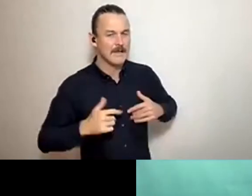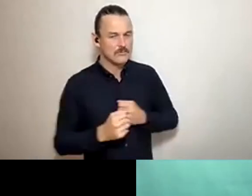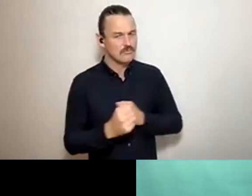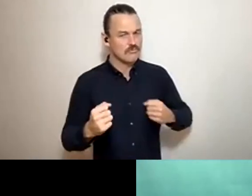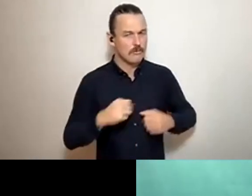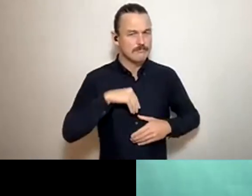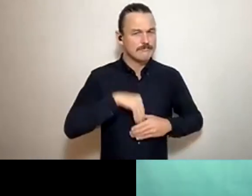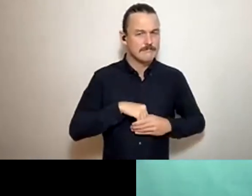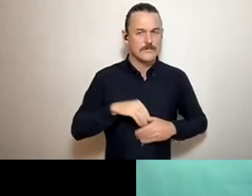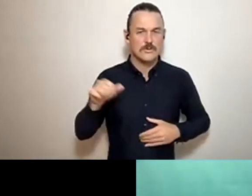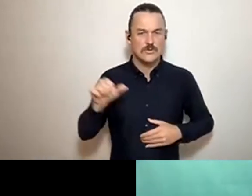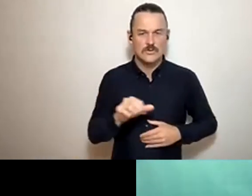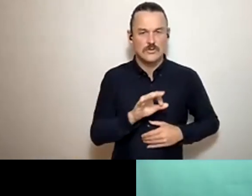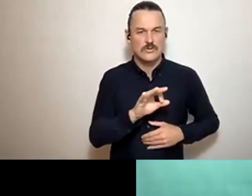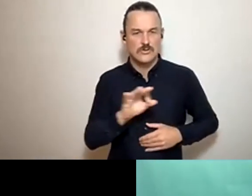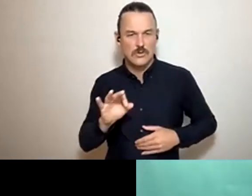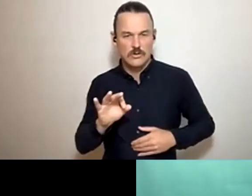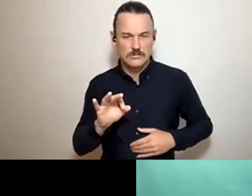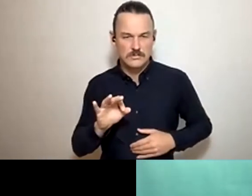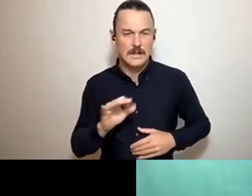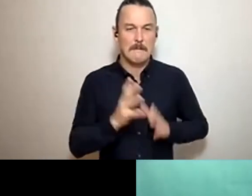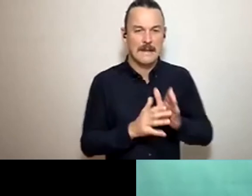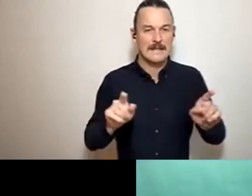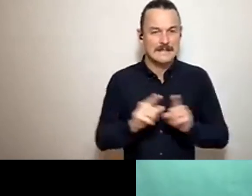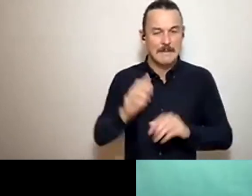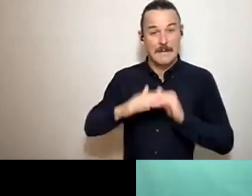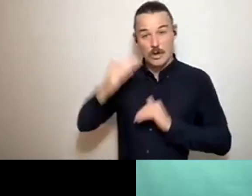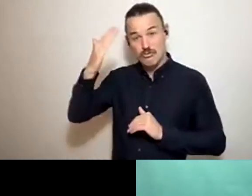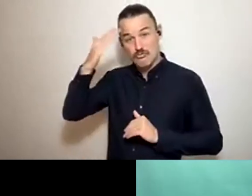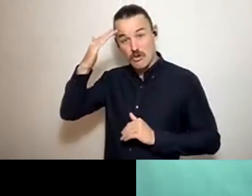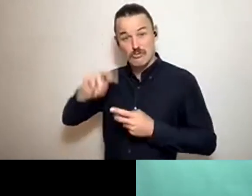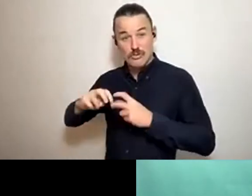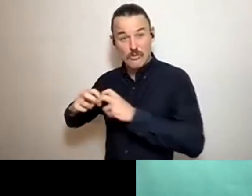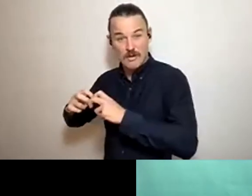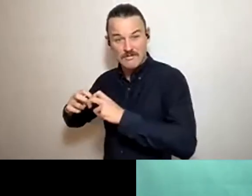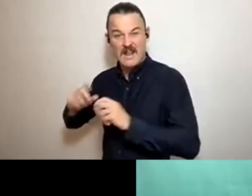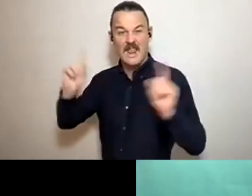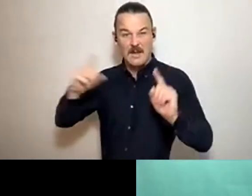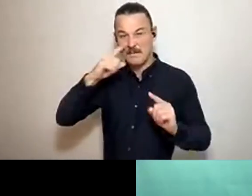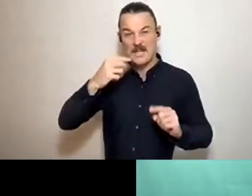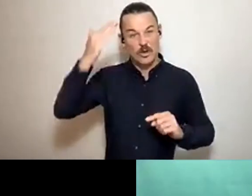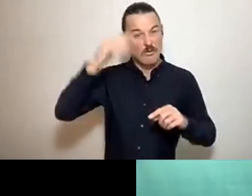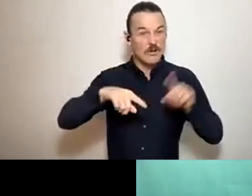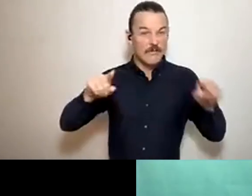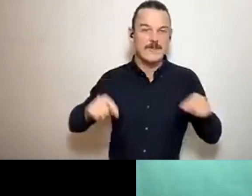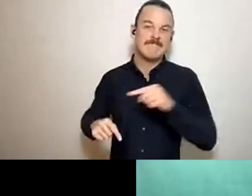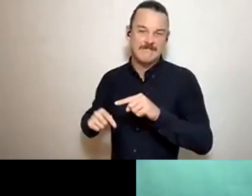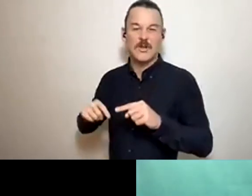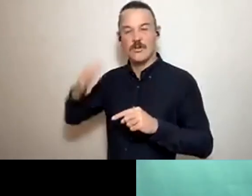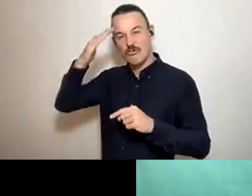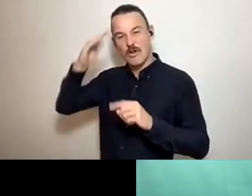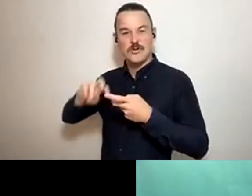synonym for neurological disorder, which unfortunately, it has been taken over. And by corporate and medical